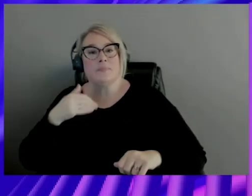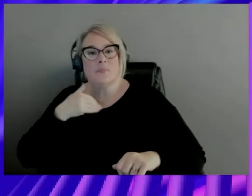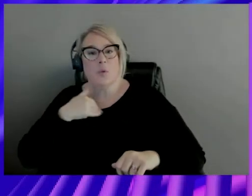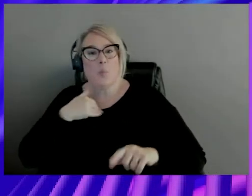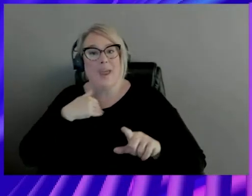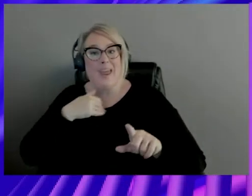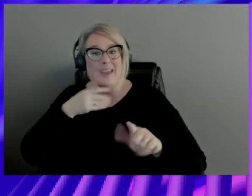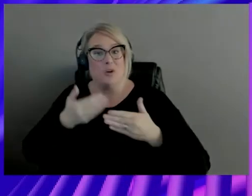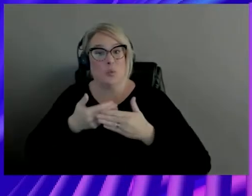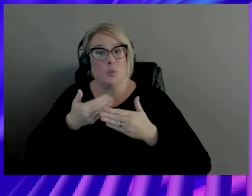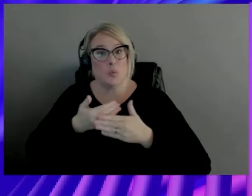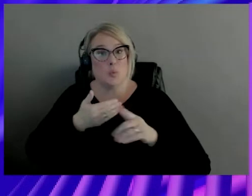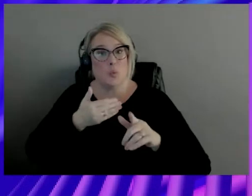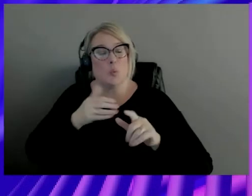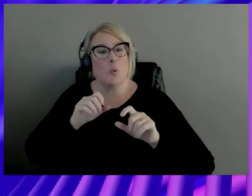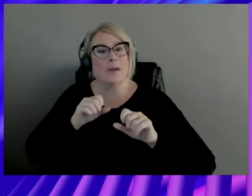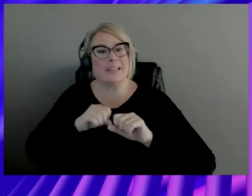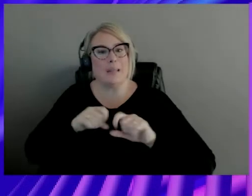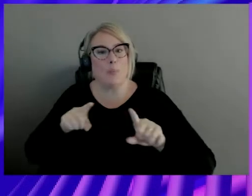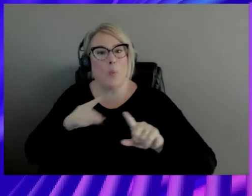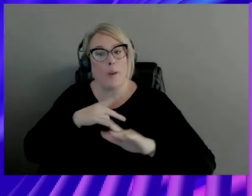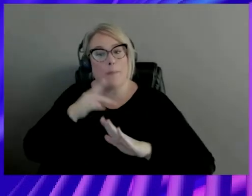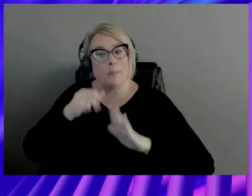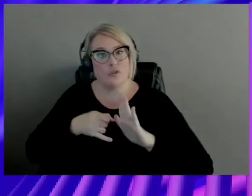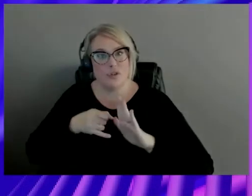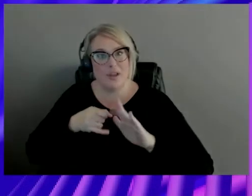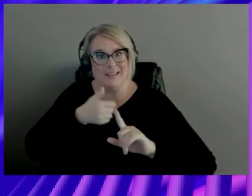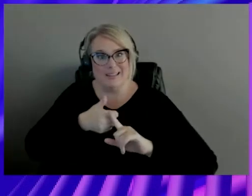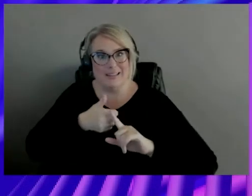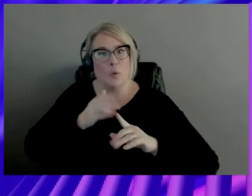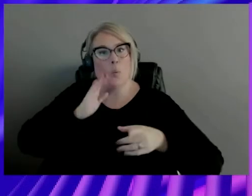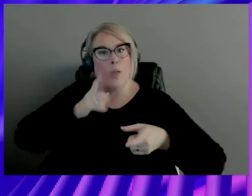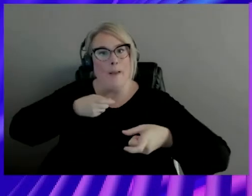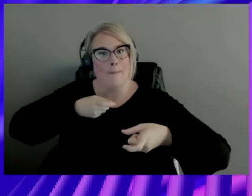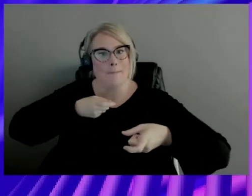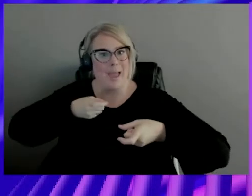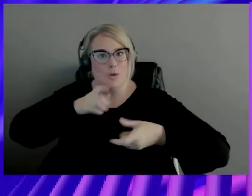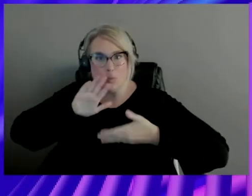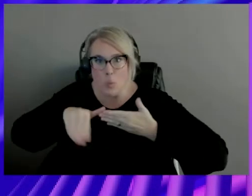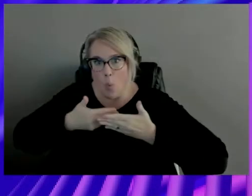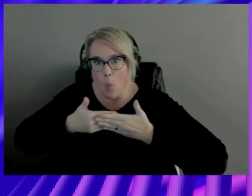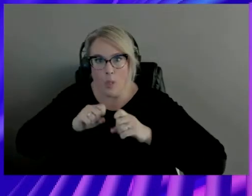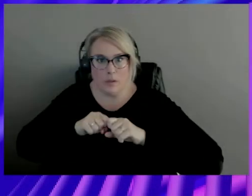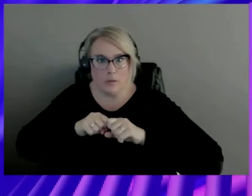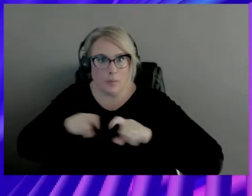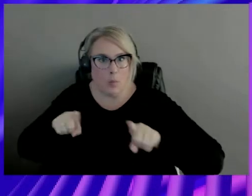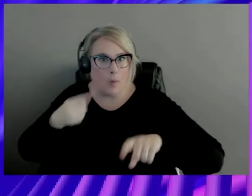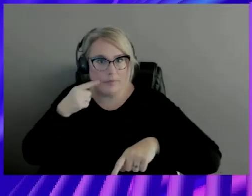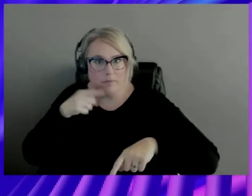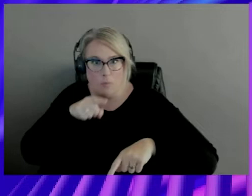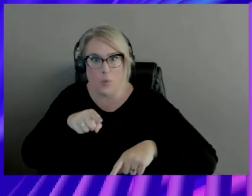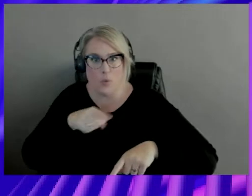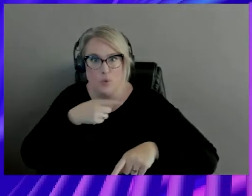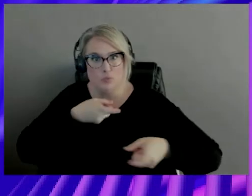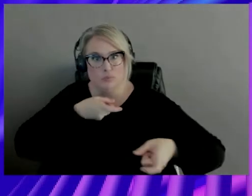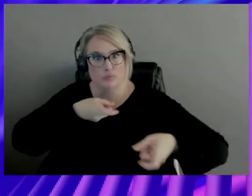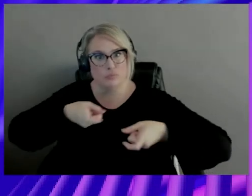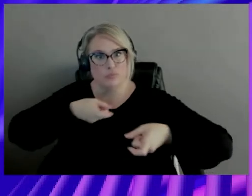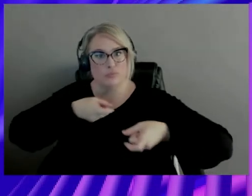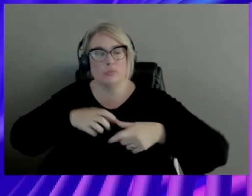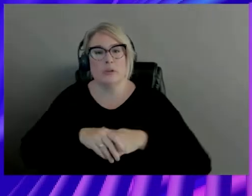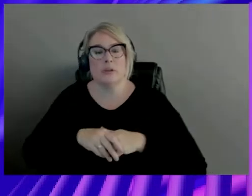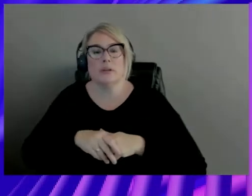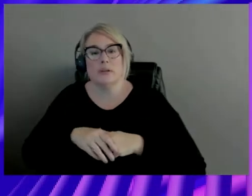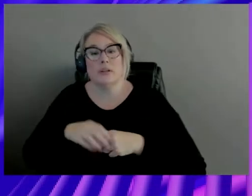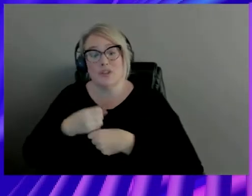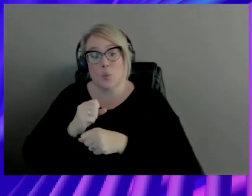called deployment projects, where actually it's a project that manages the whole deployment for you. Okay. Now, to create that deployment project,